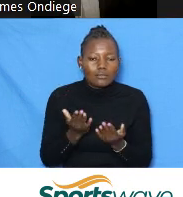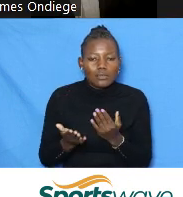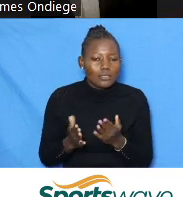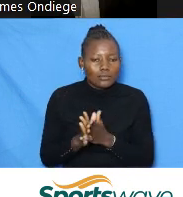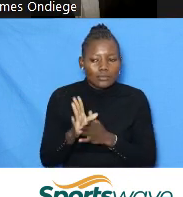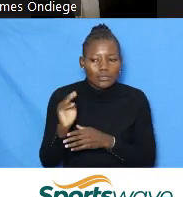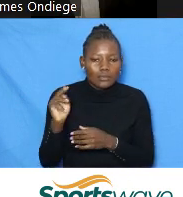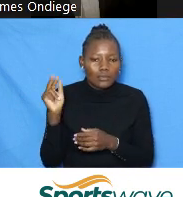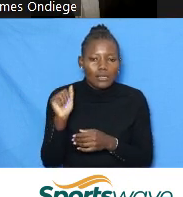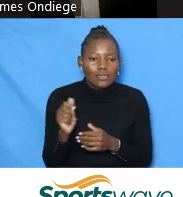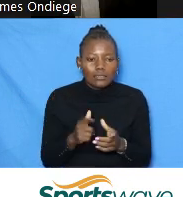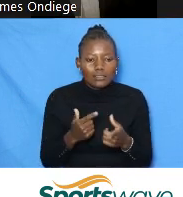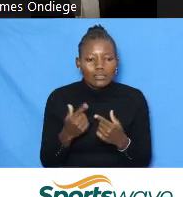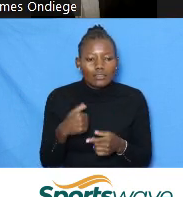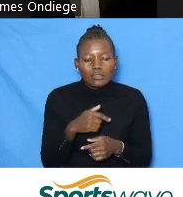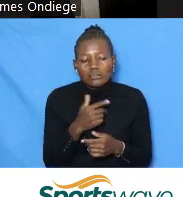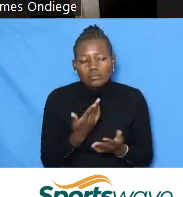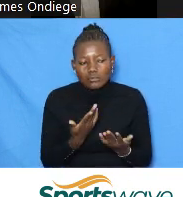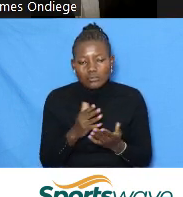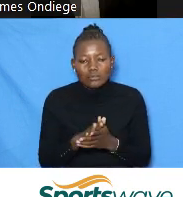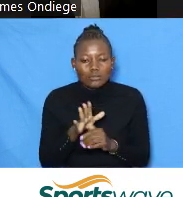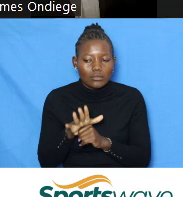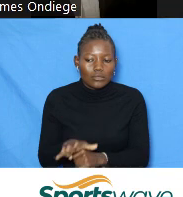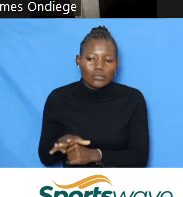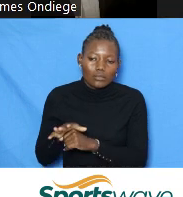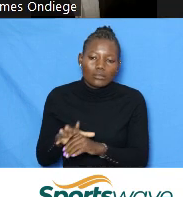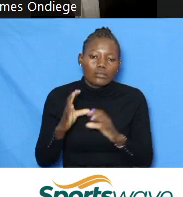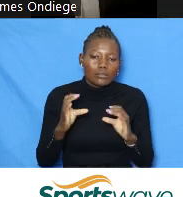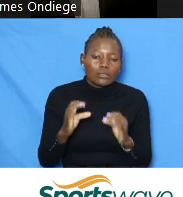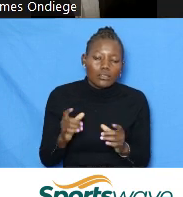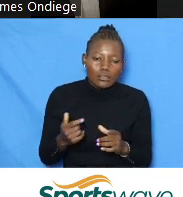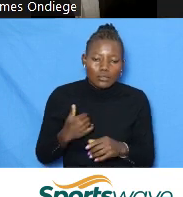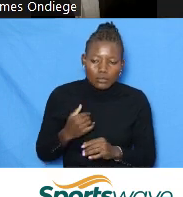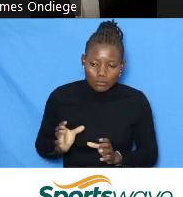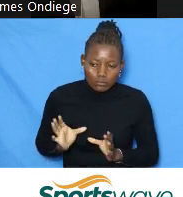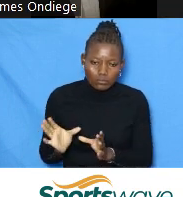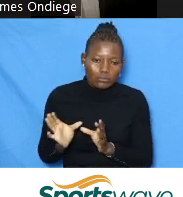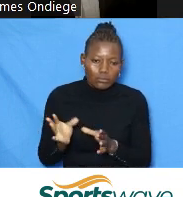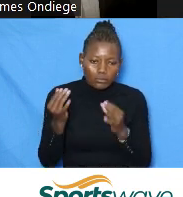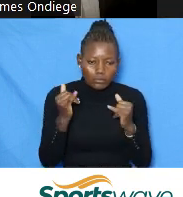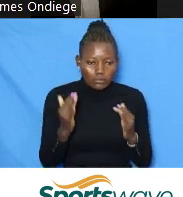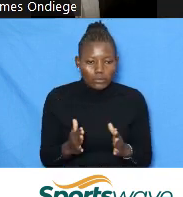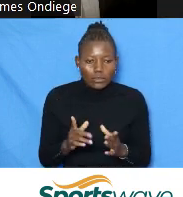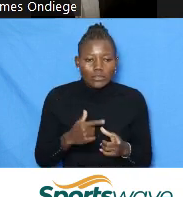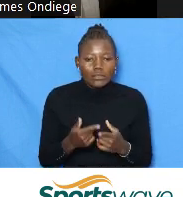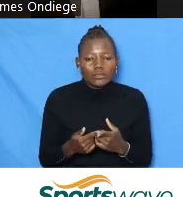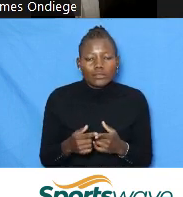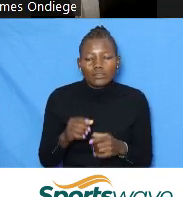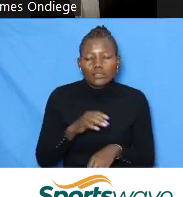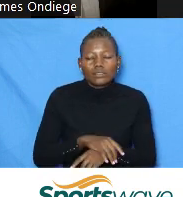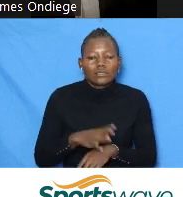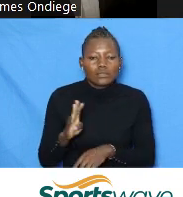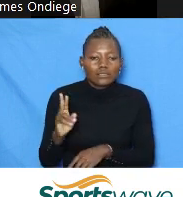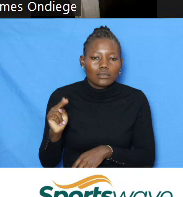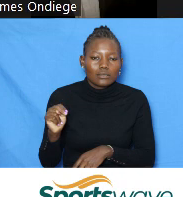and we overlook it. You know, as coaches, you have to push an athlete to the limit, and they've got burnout.